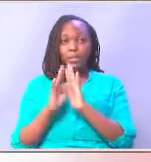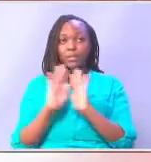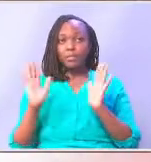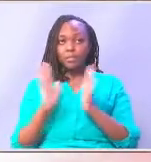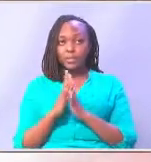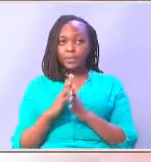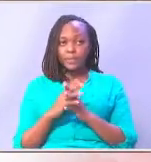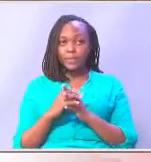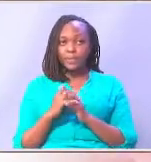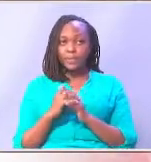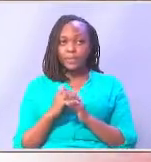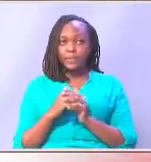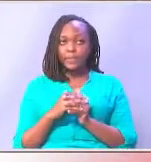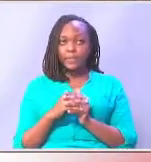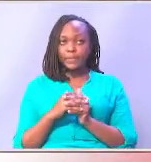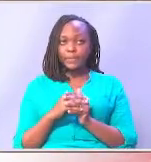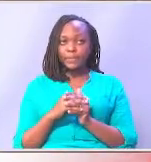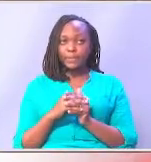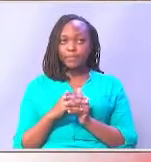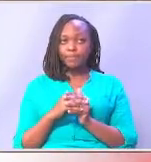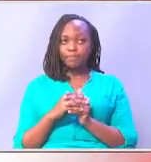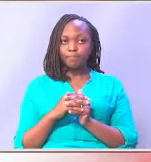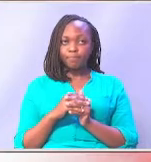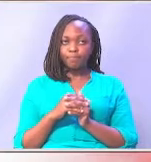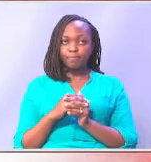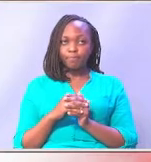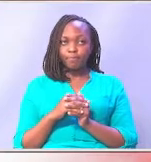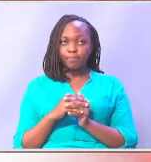Political Parties Amendment Bill, this particular bill.